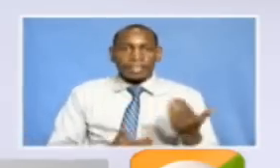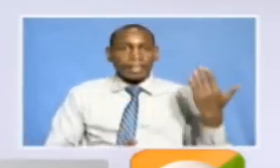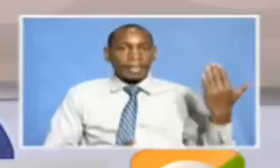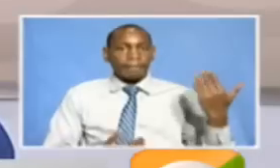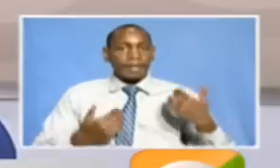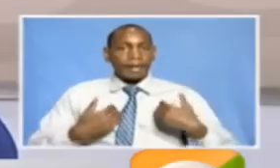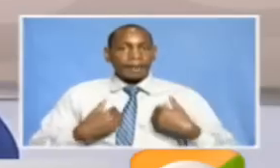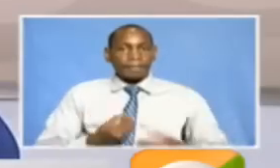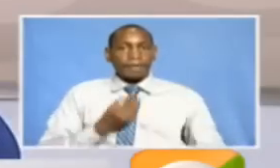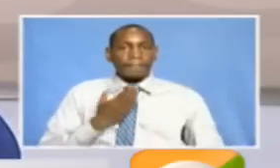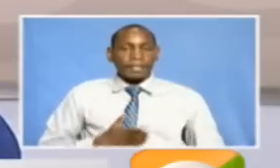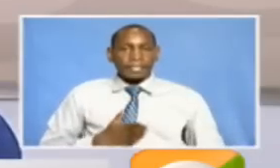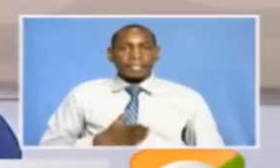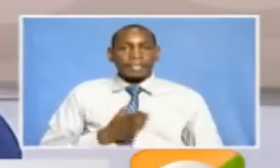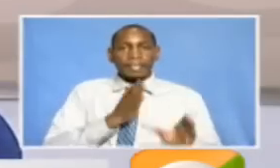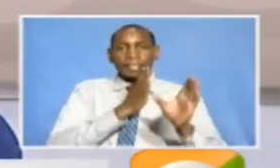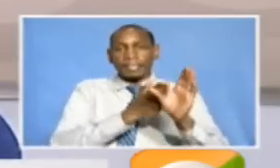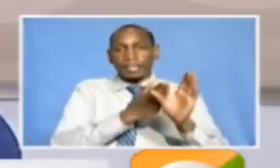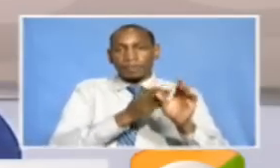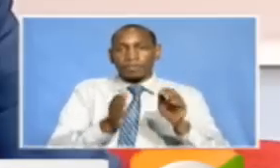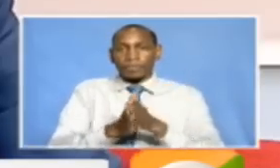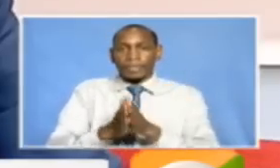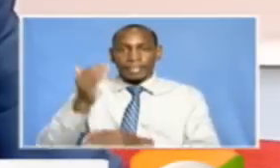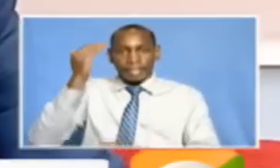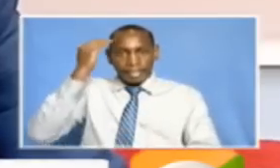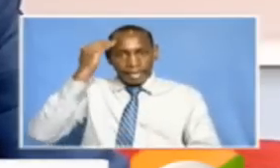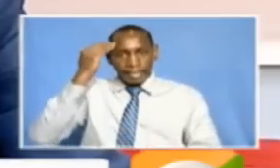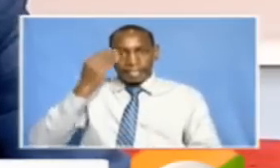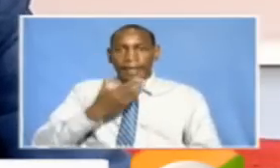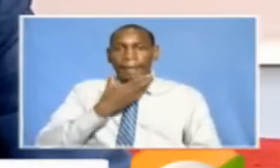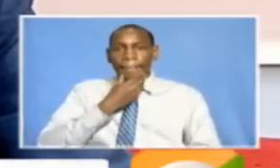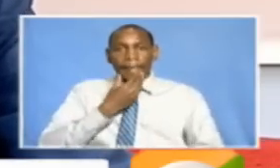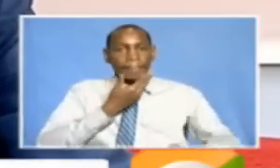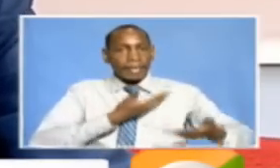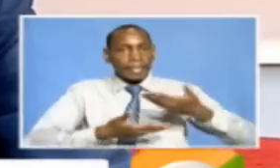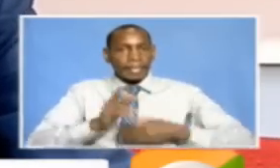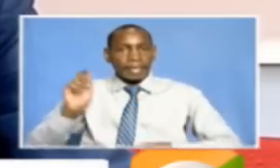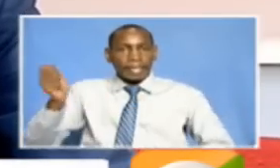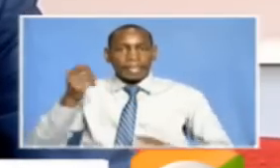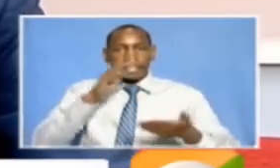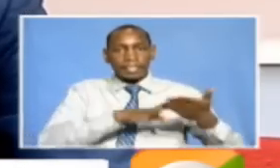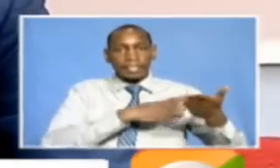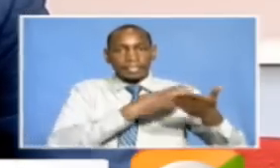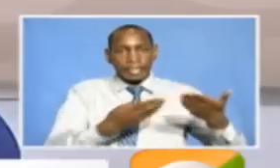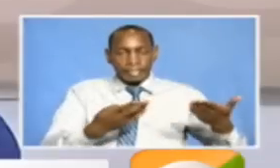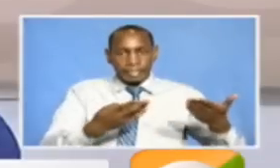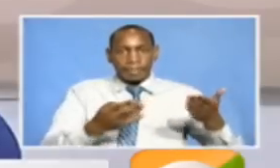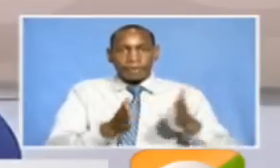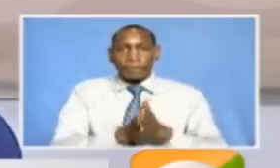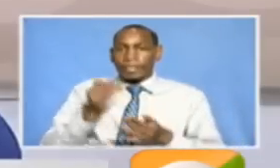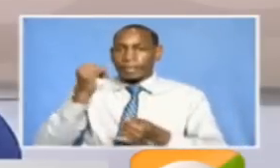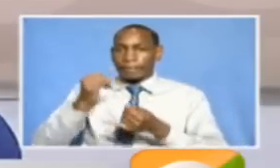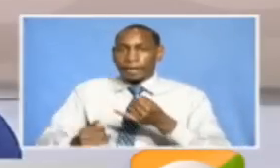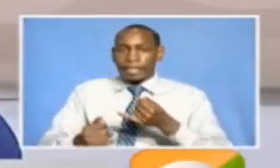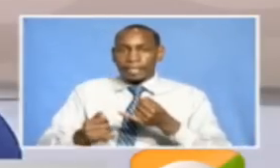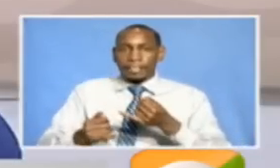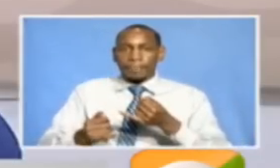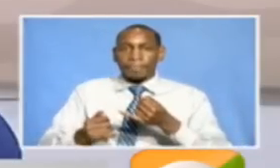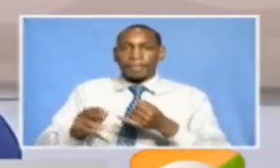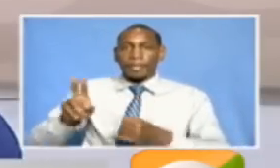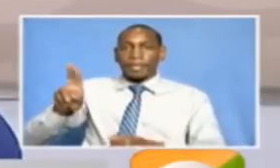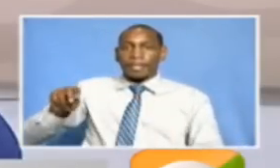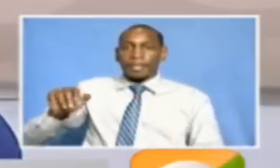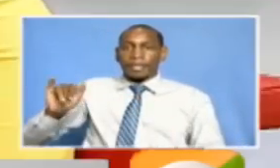Akuno, who is a psychologist and head of Men Engage Kenya Network. And last but not least is Naitore